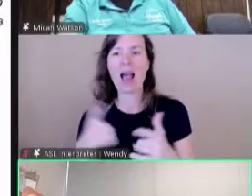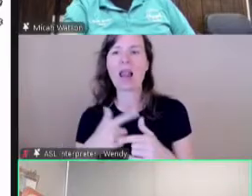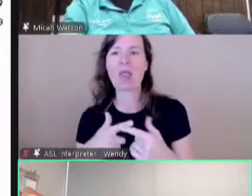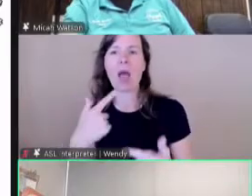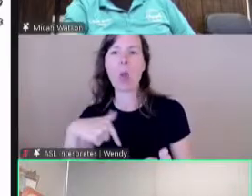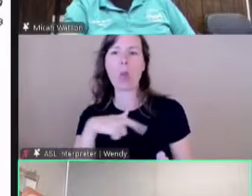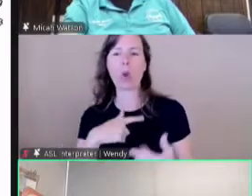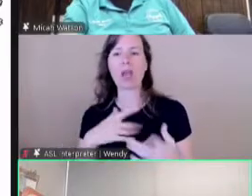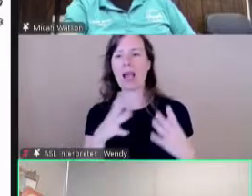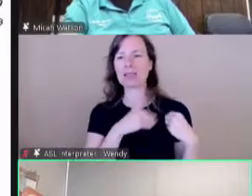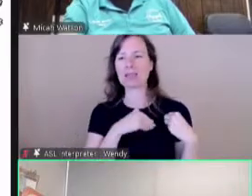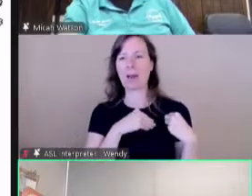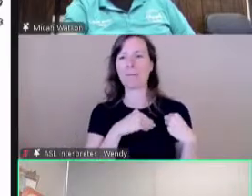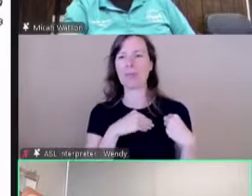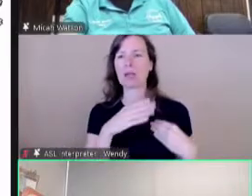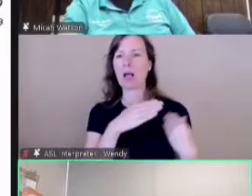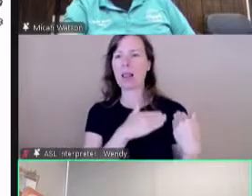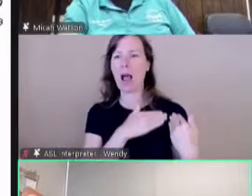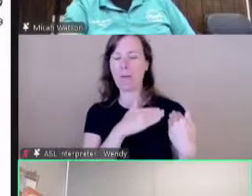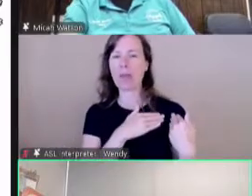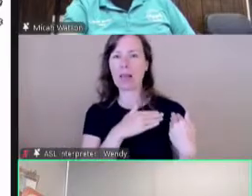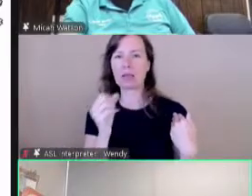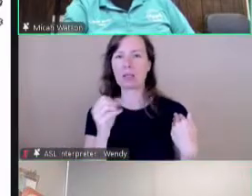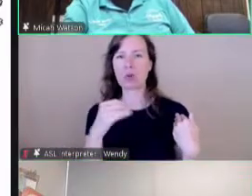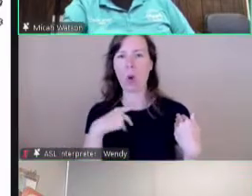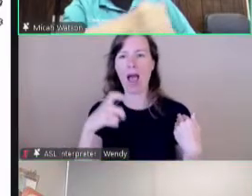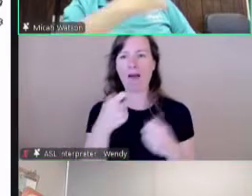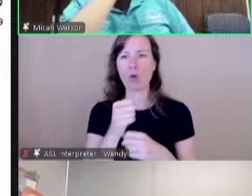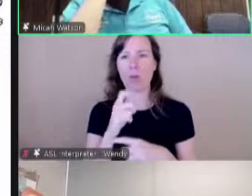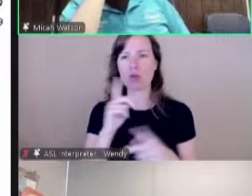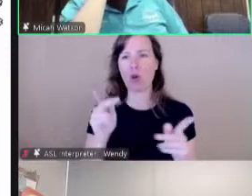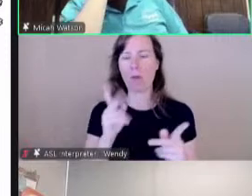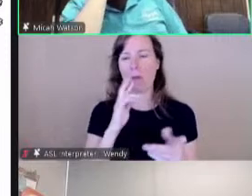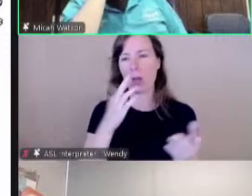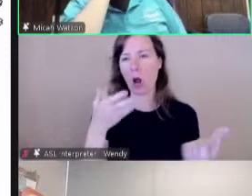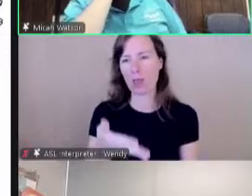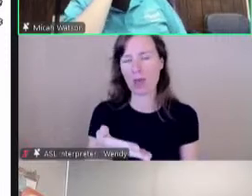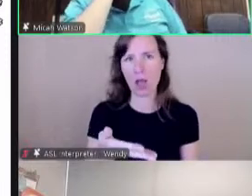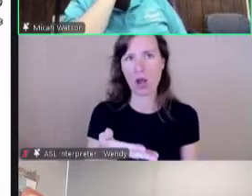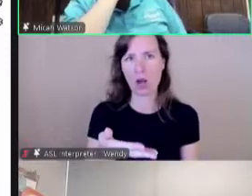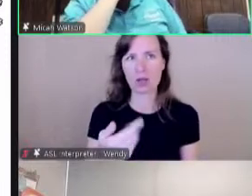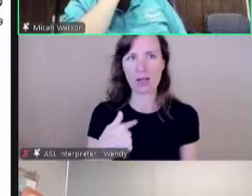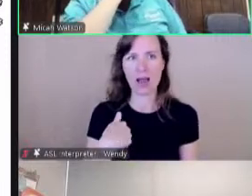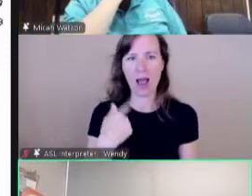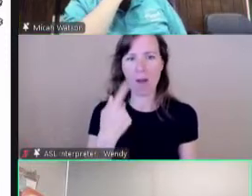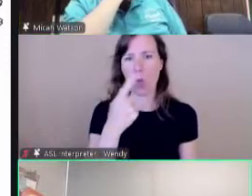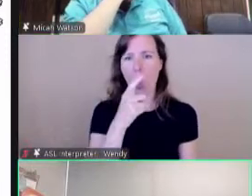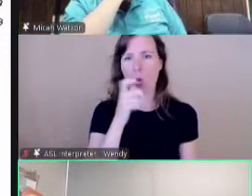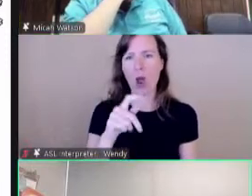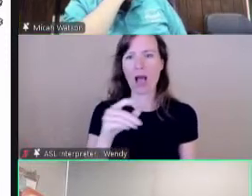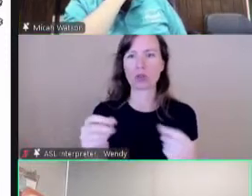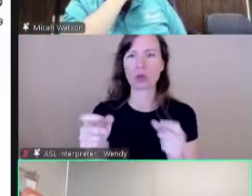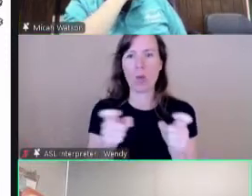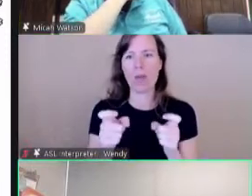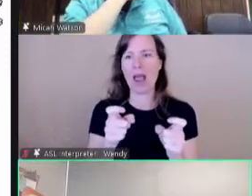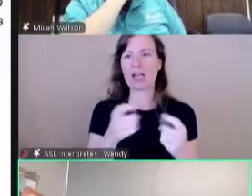I have to make sure that people are here. Yeah. Because I'm the one that have to manage liability,